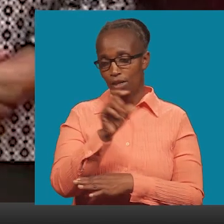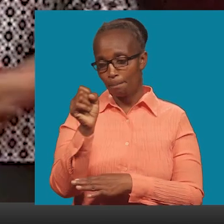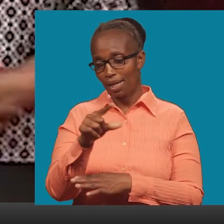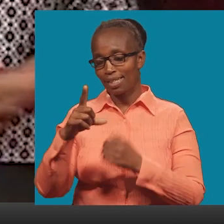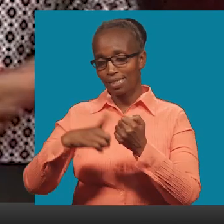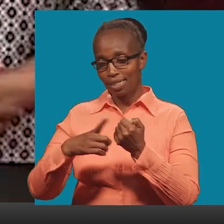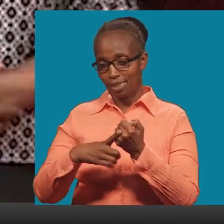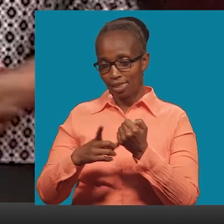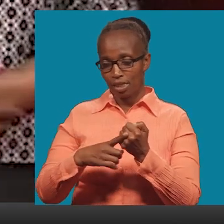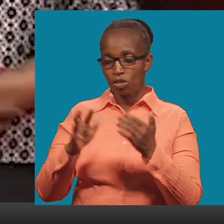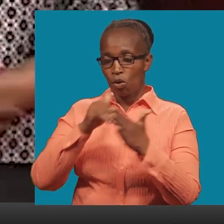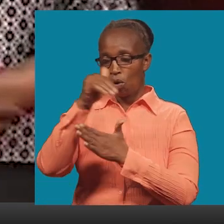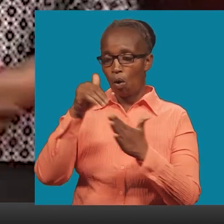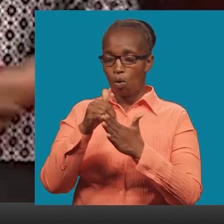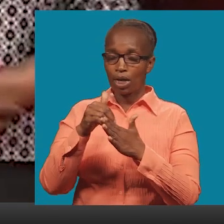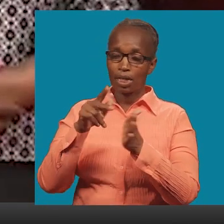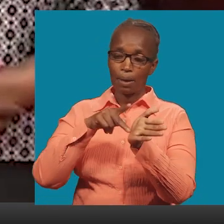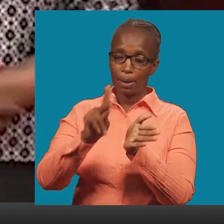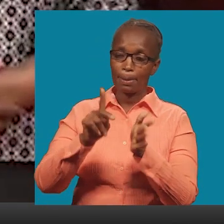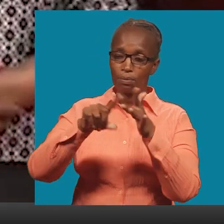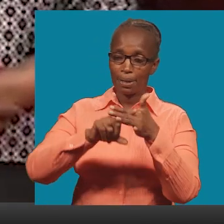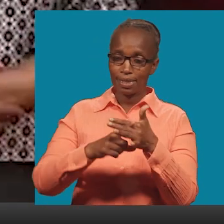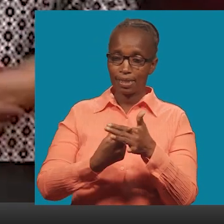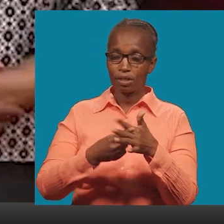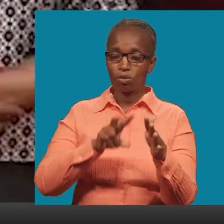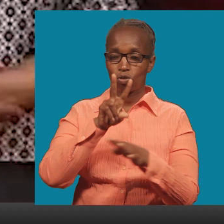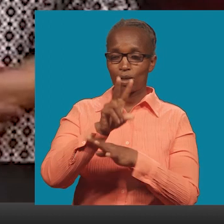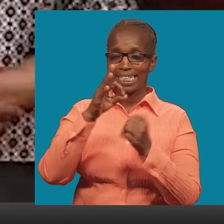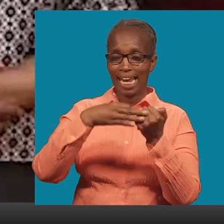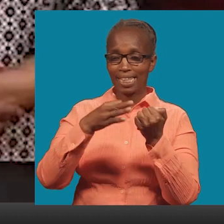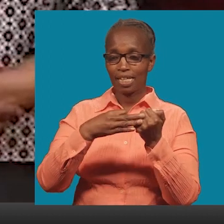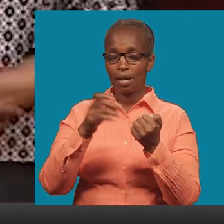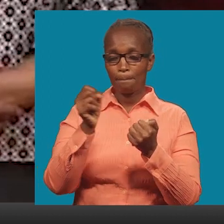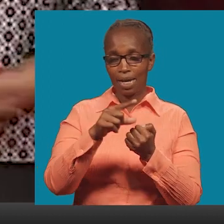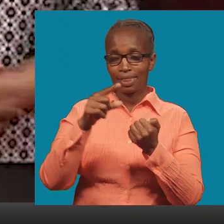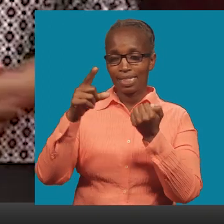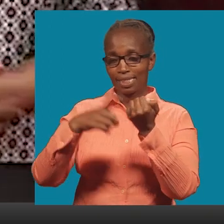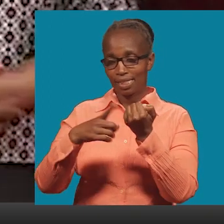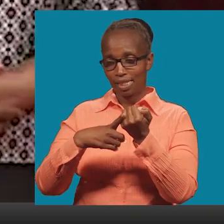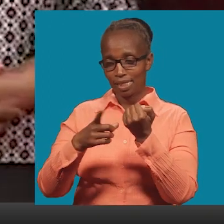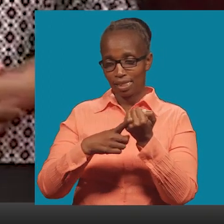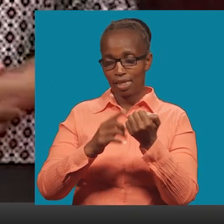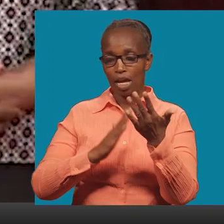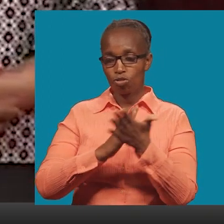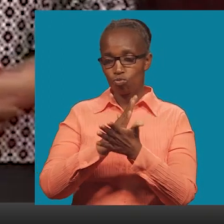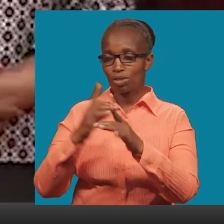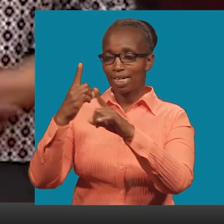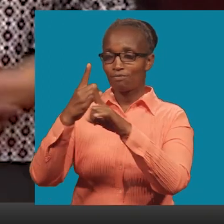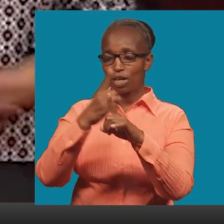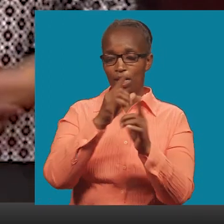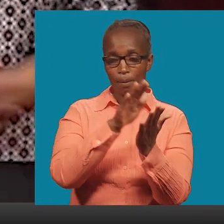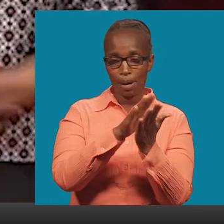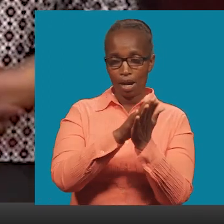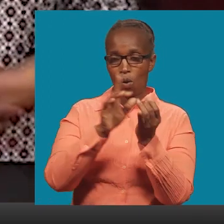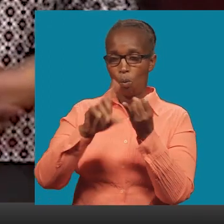billion. The payments will commence on 28th June 2023 through the six government contracted banks, namely the